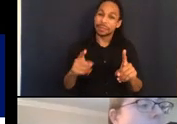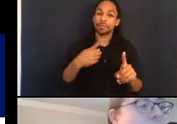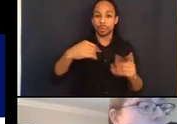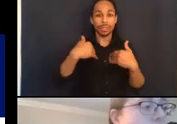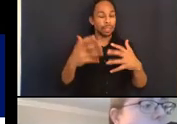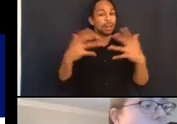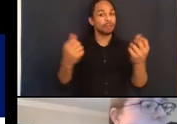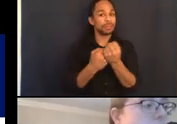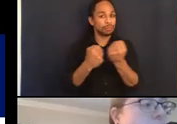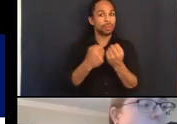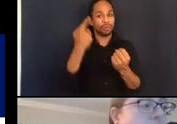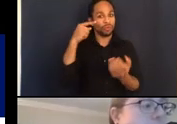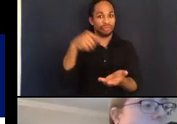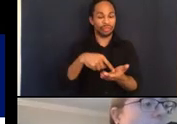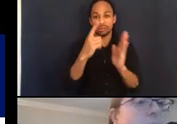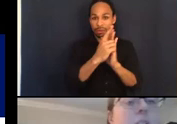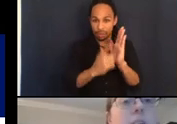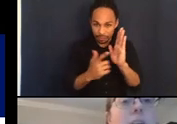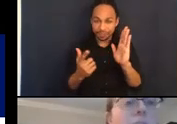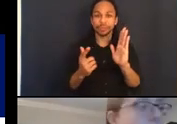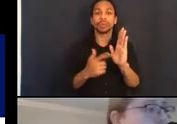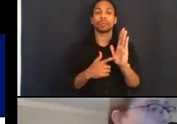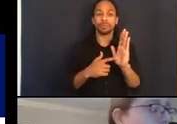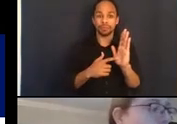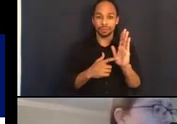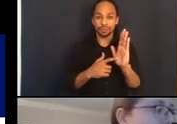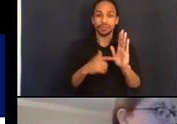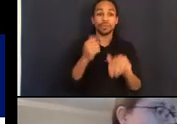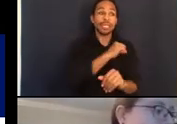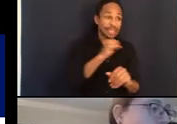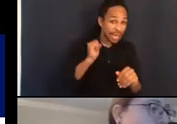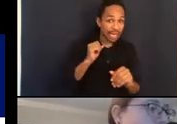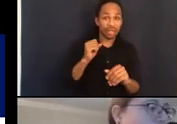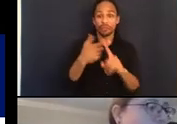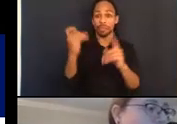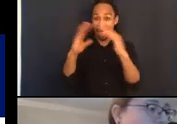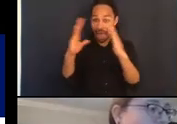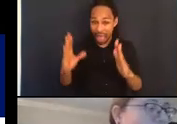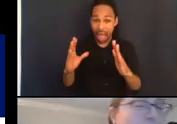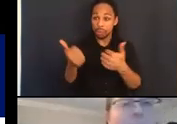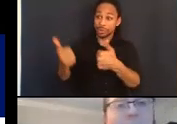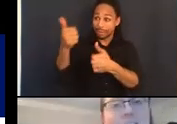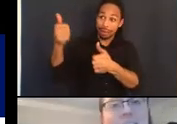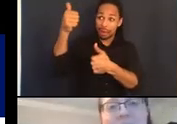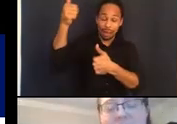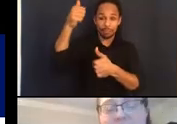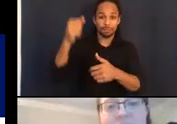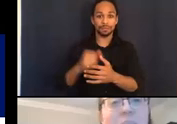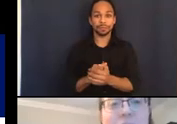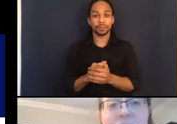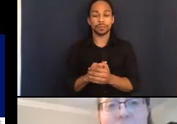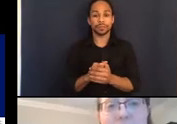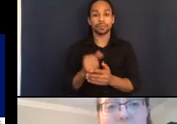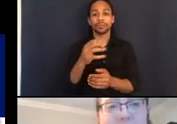We had over 100 co-sponsors across both the Senate and the House. And my notes from Monday say we're pushing to get this included in the next package. And I actually